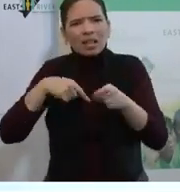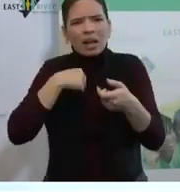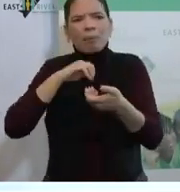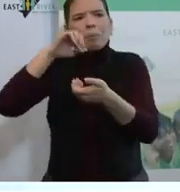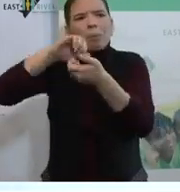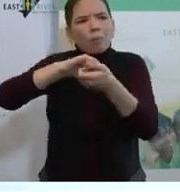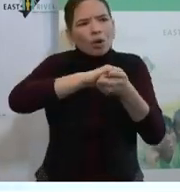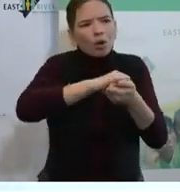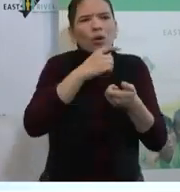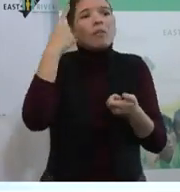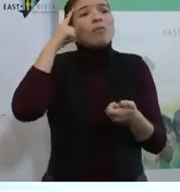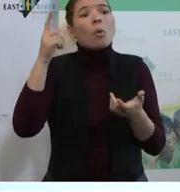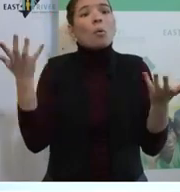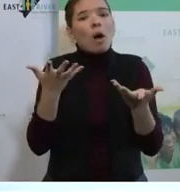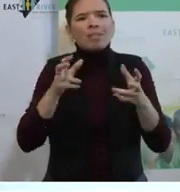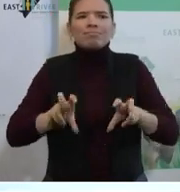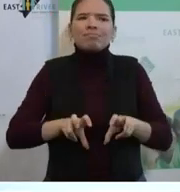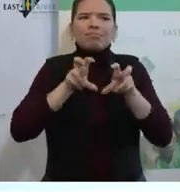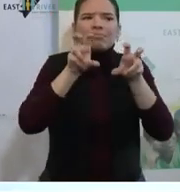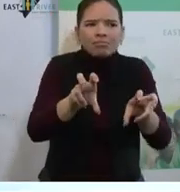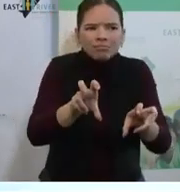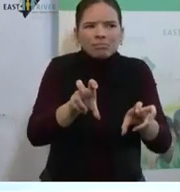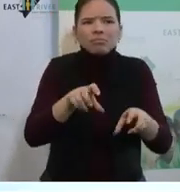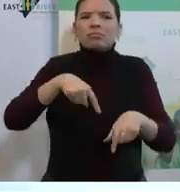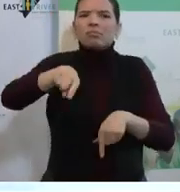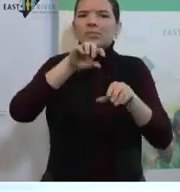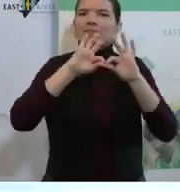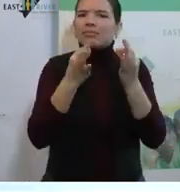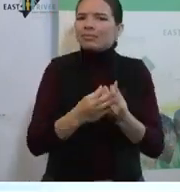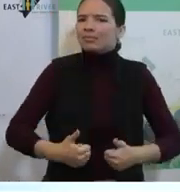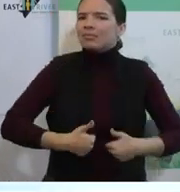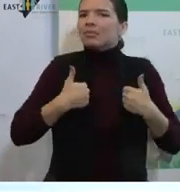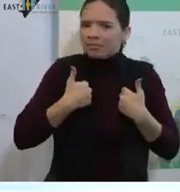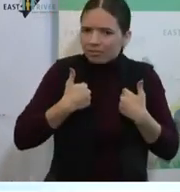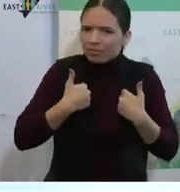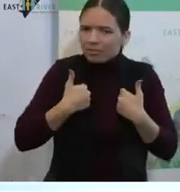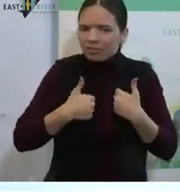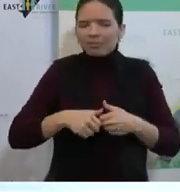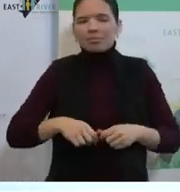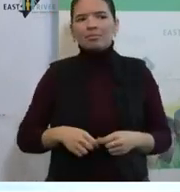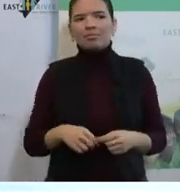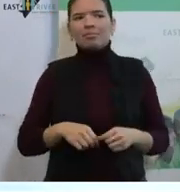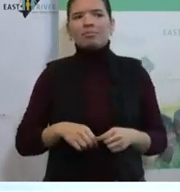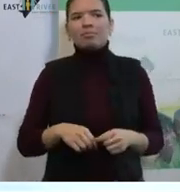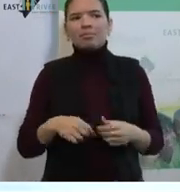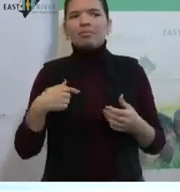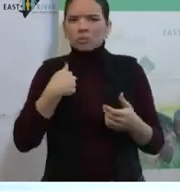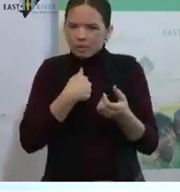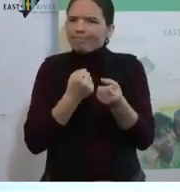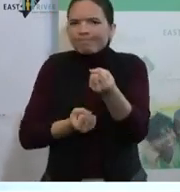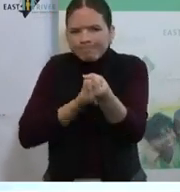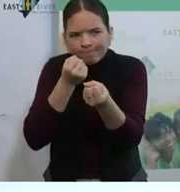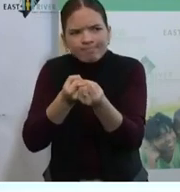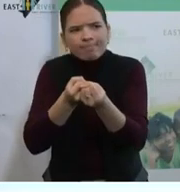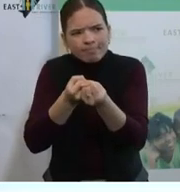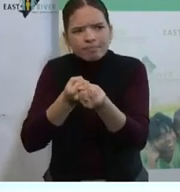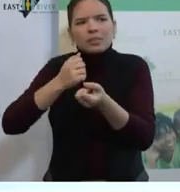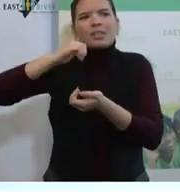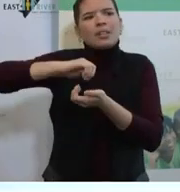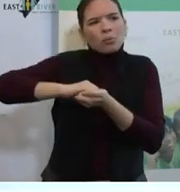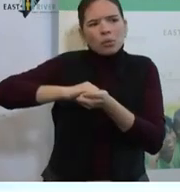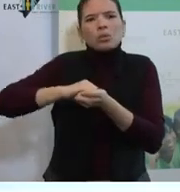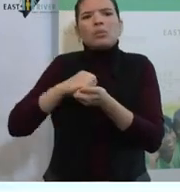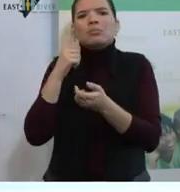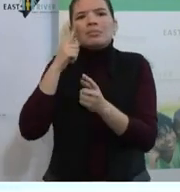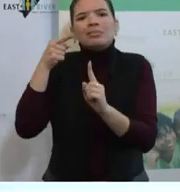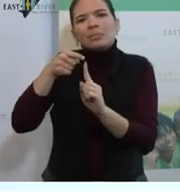residents and families. And our investment in the collaboratives around the city, in this case, East River here in Ward